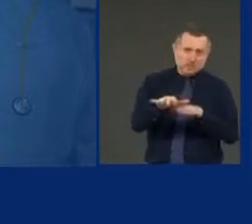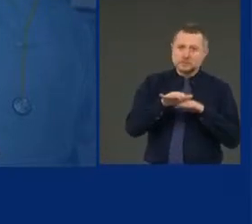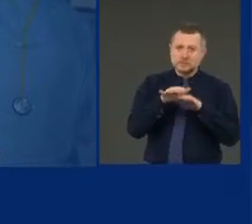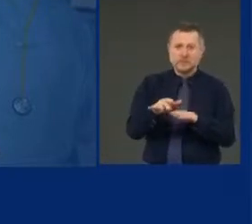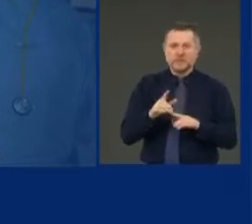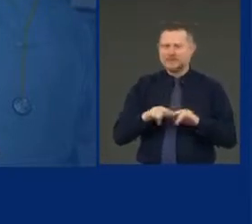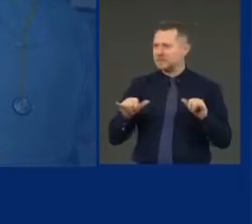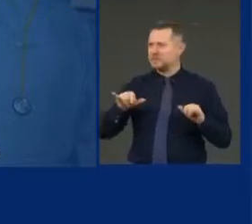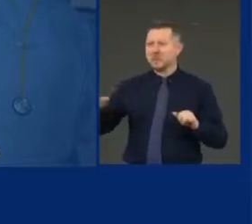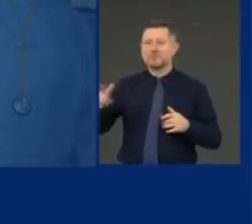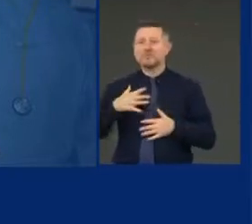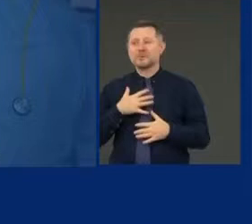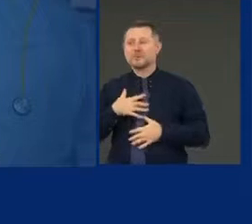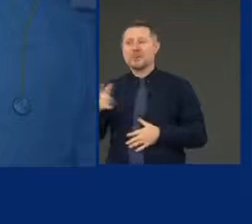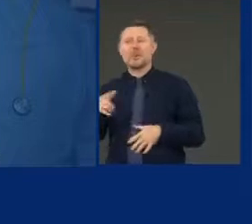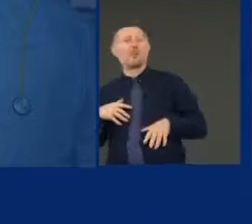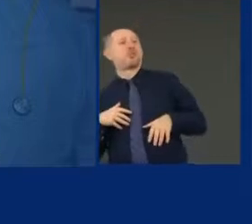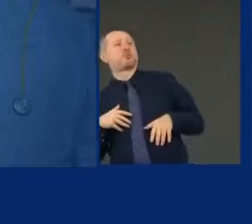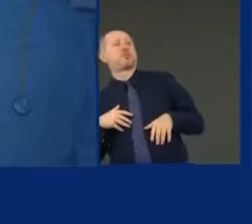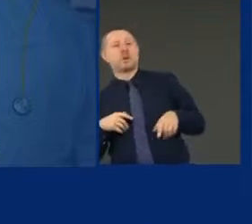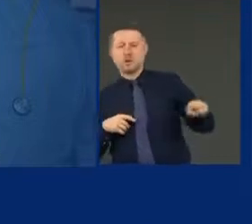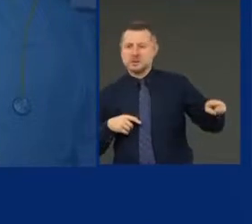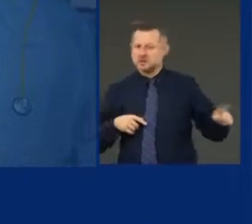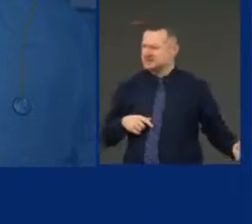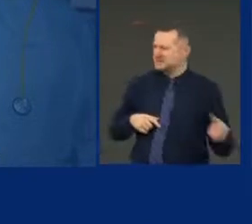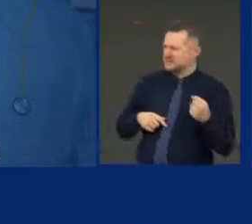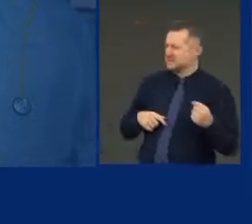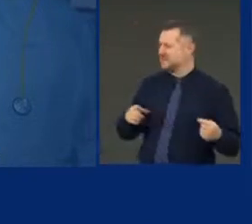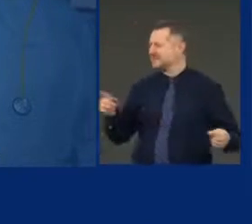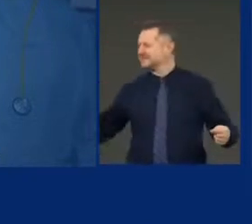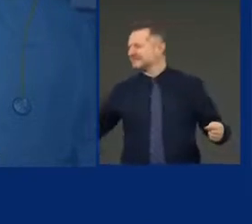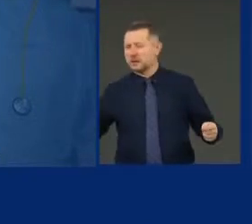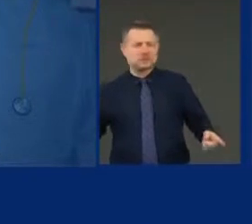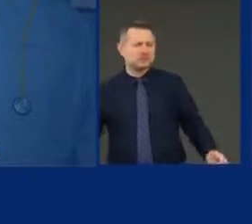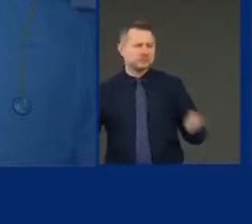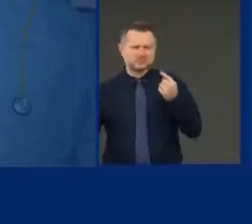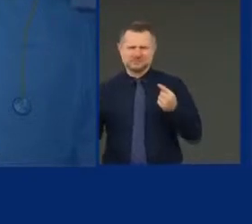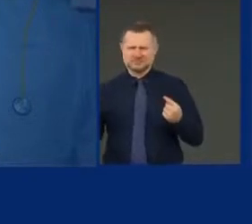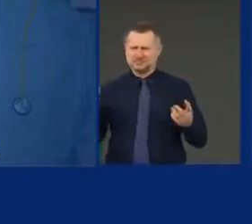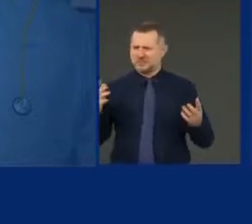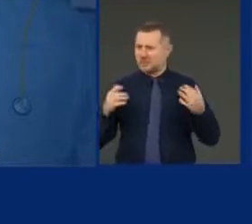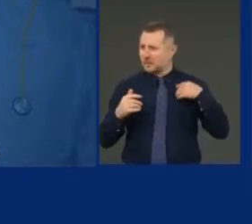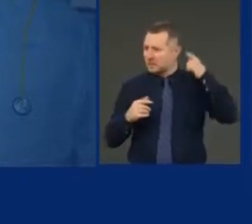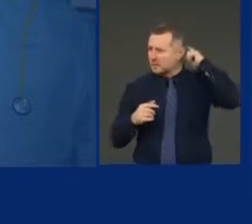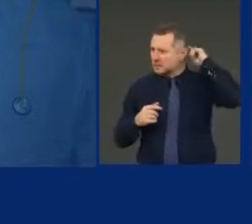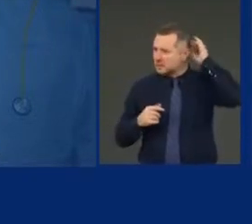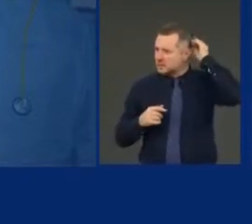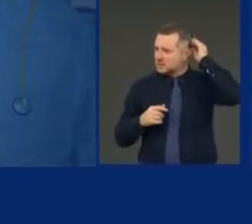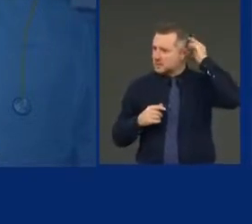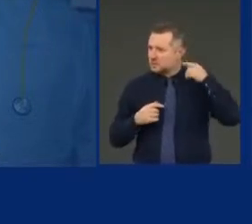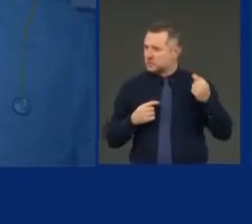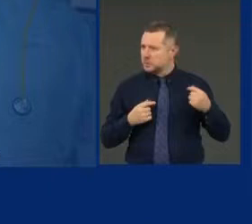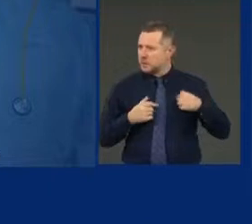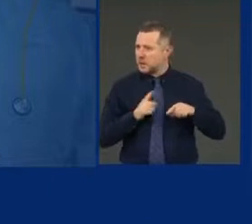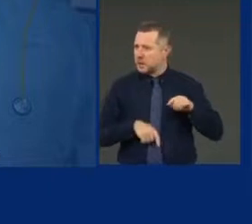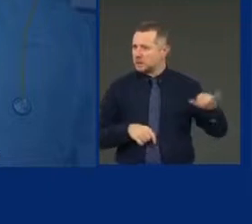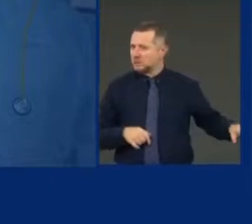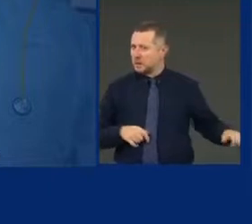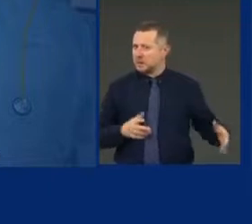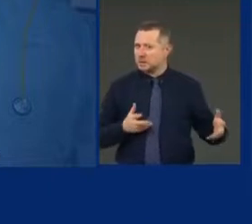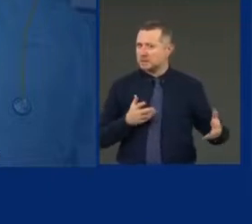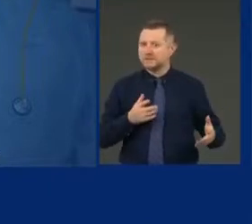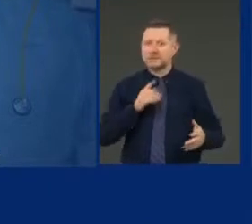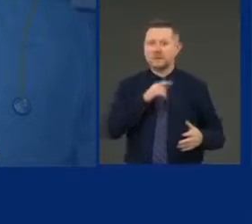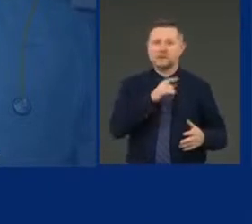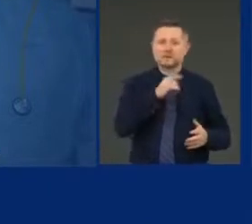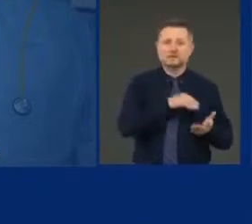breath. And I was saying to myself, what happens if they don't? What happens if they don't? What happens if the frontline